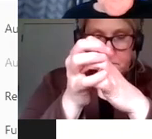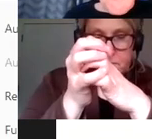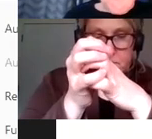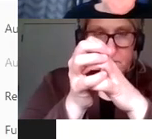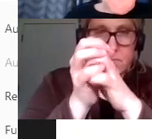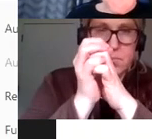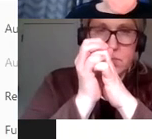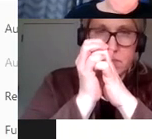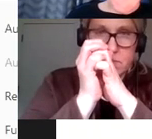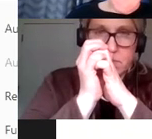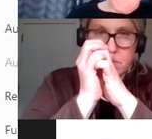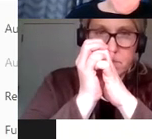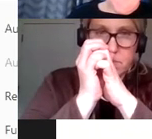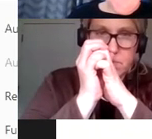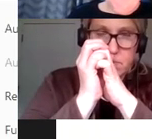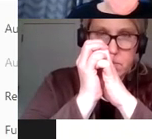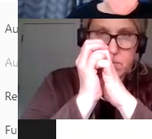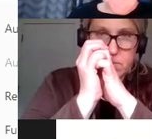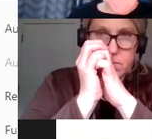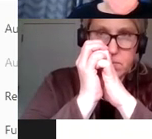as decorative figure. So you might have